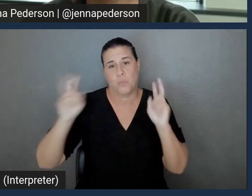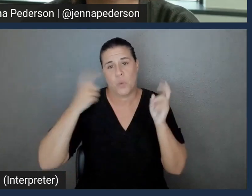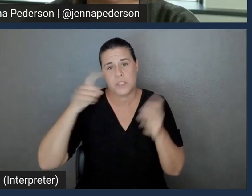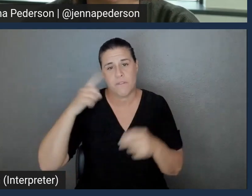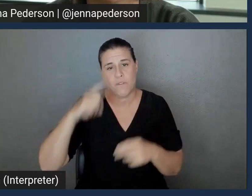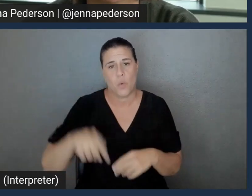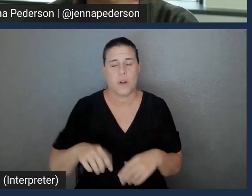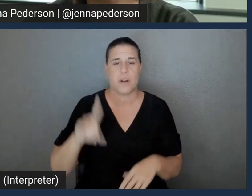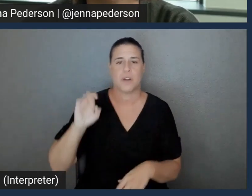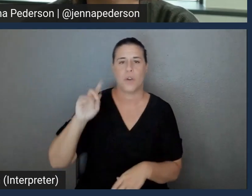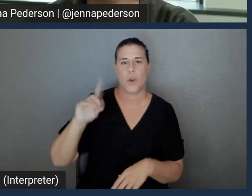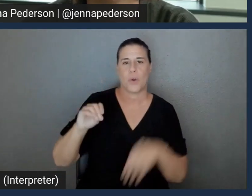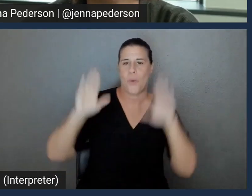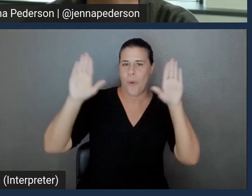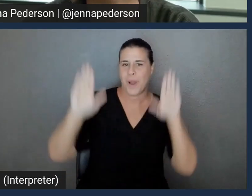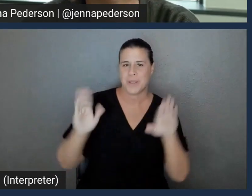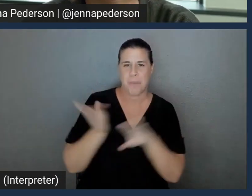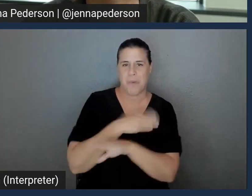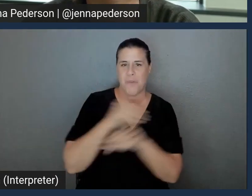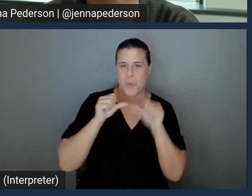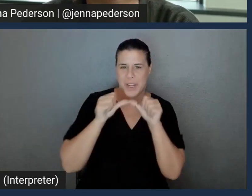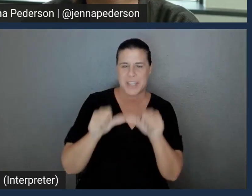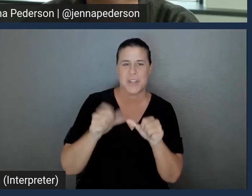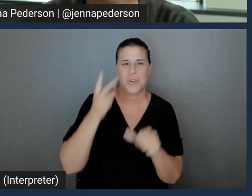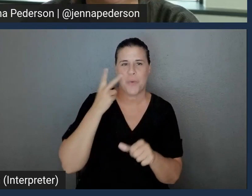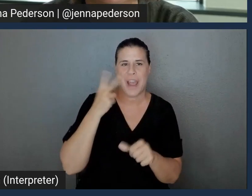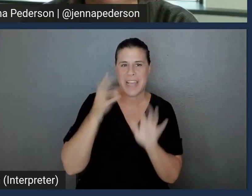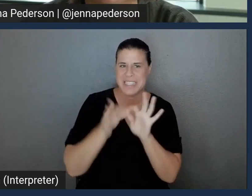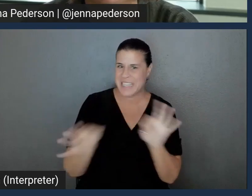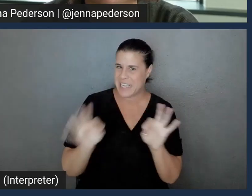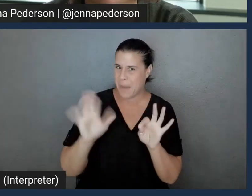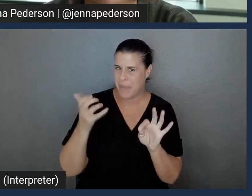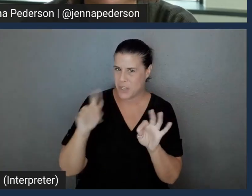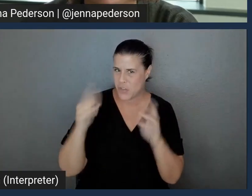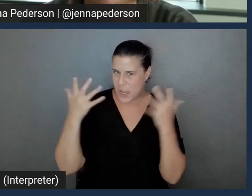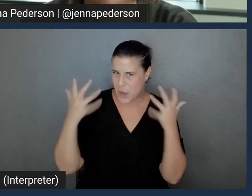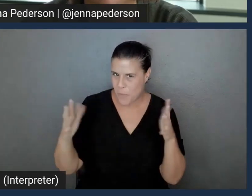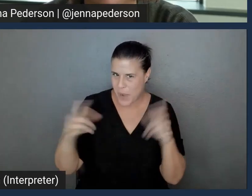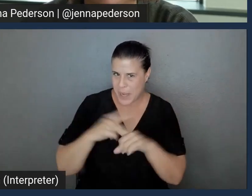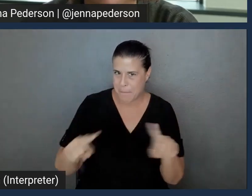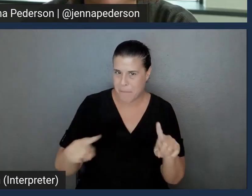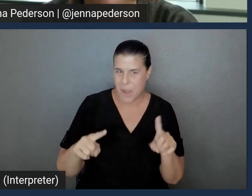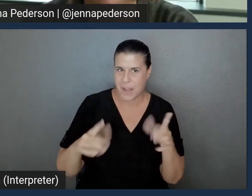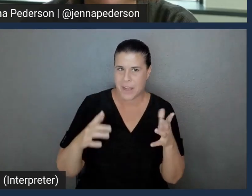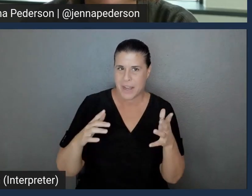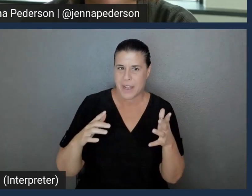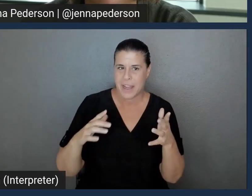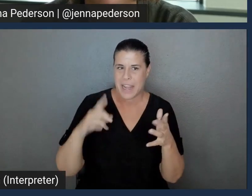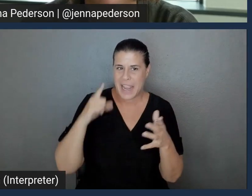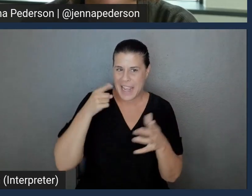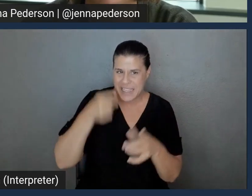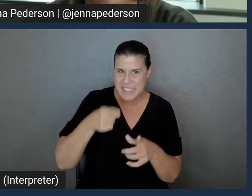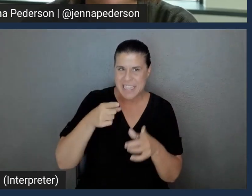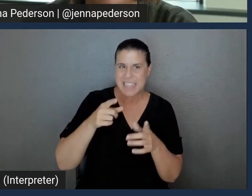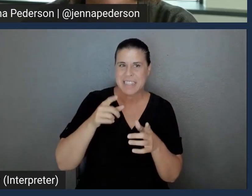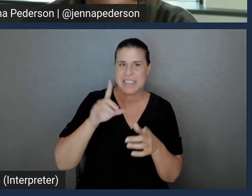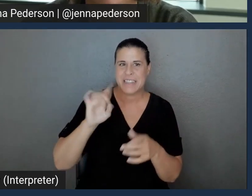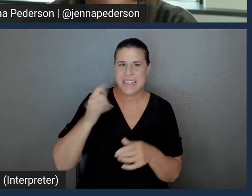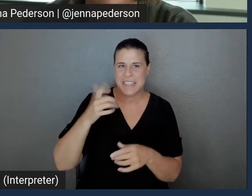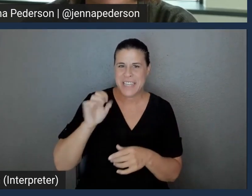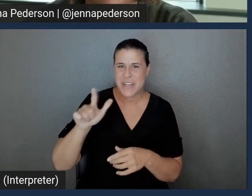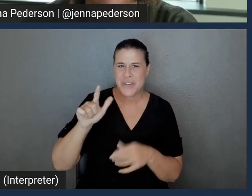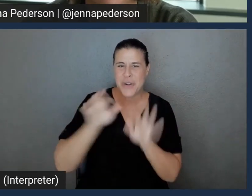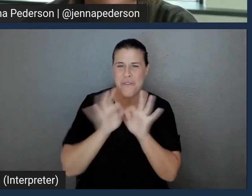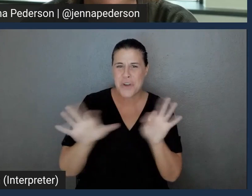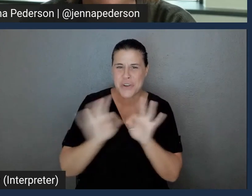Awesome. Before we continue, I see Yeah. a comment here in chat by Farah Goblin. Is this the digital version of Pam?